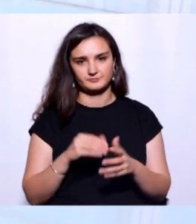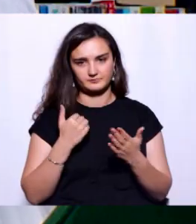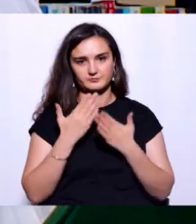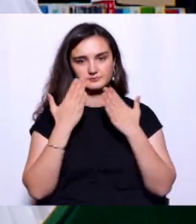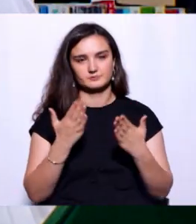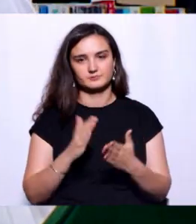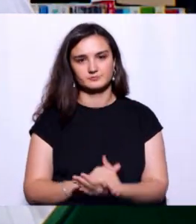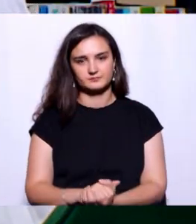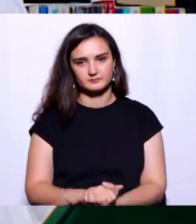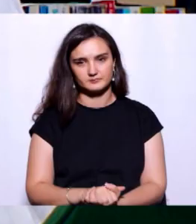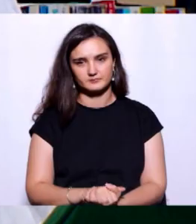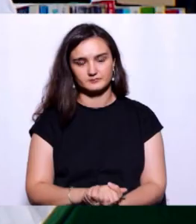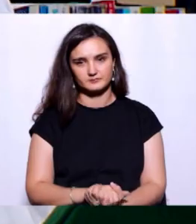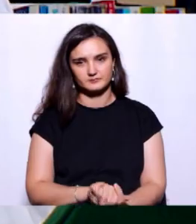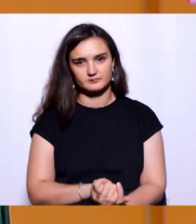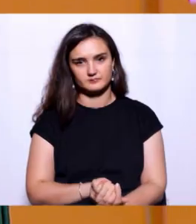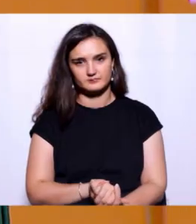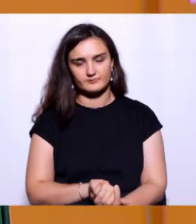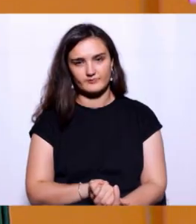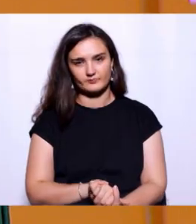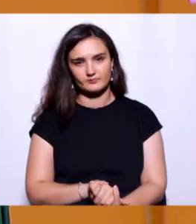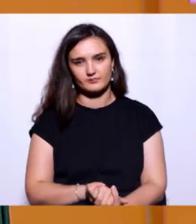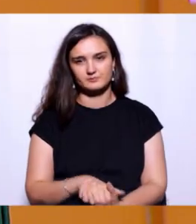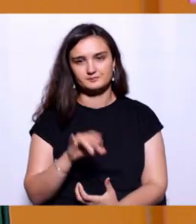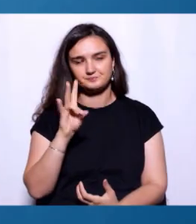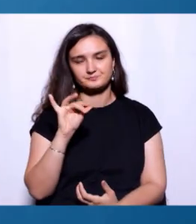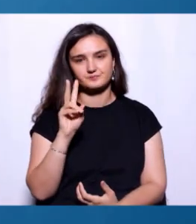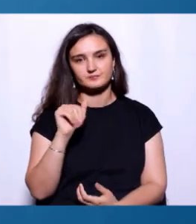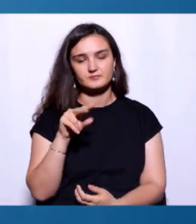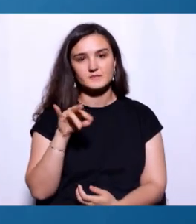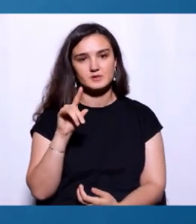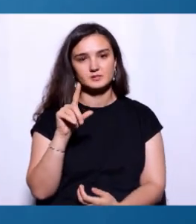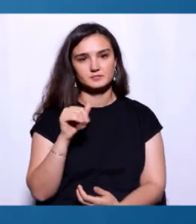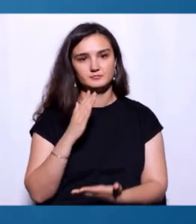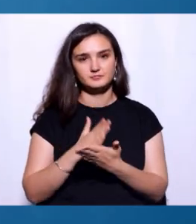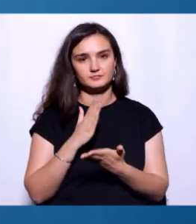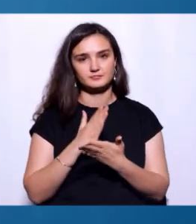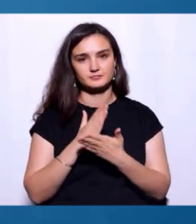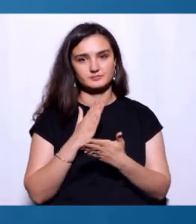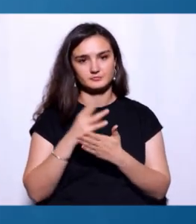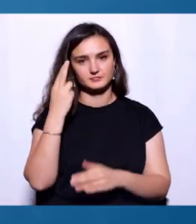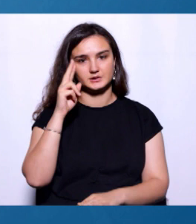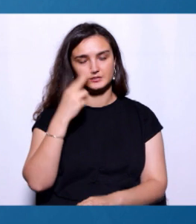on. Sure, go okay. for it. Okay. Fourth one. Nick and Lisa have an uncle. That